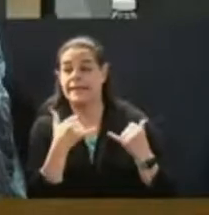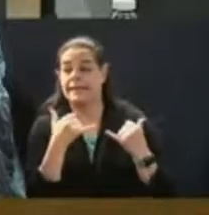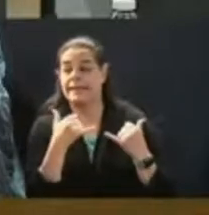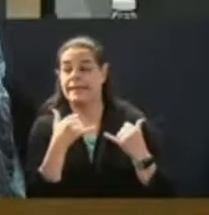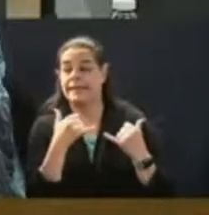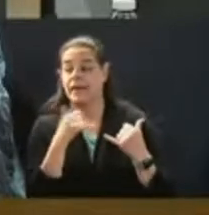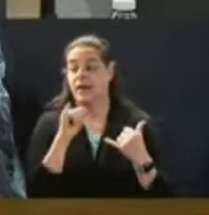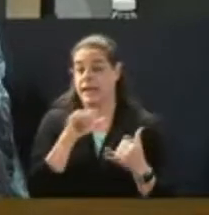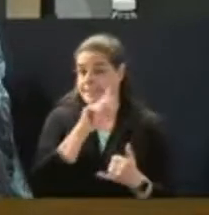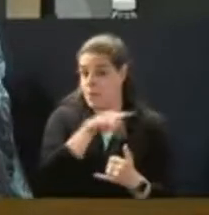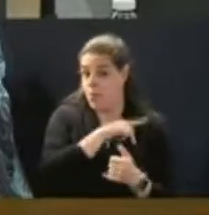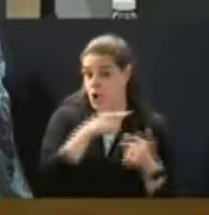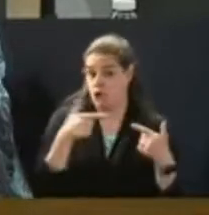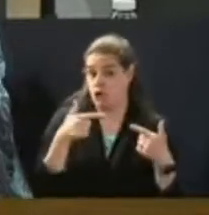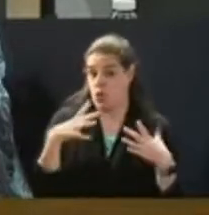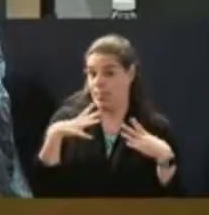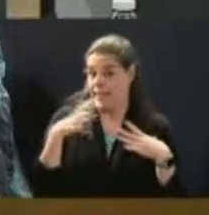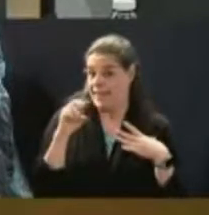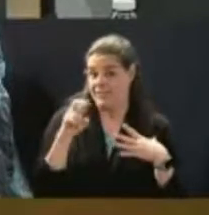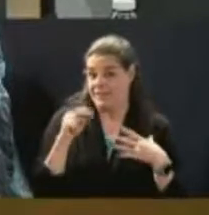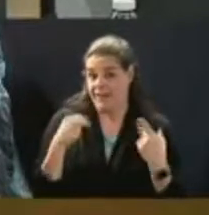personal leave even allowed?